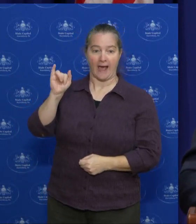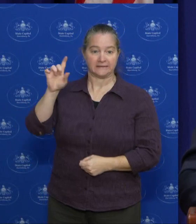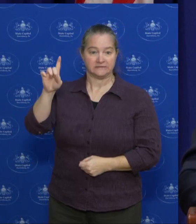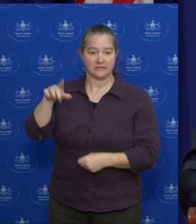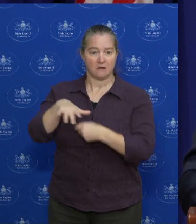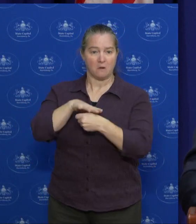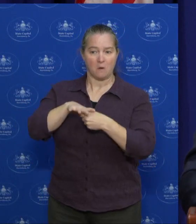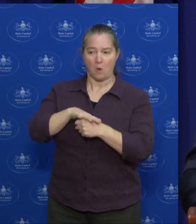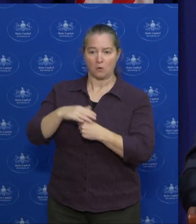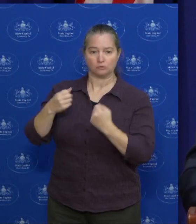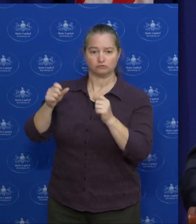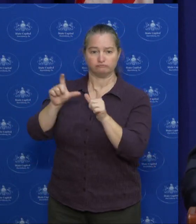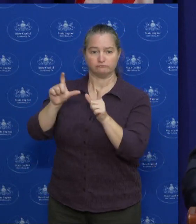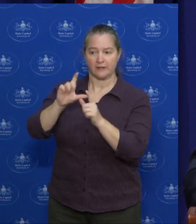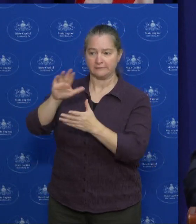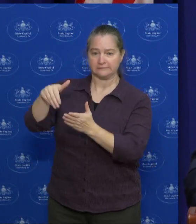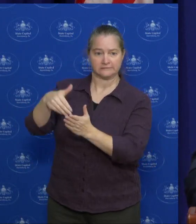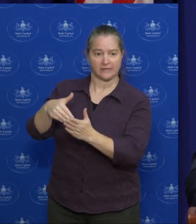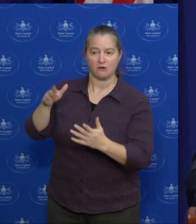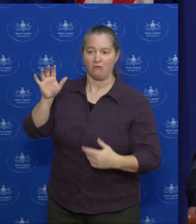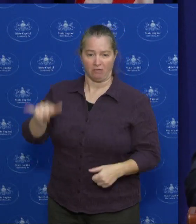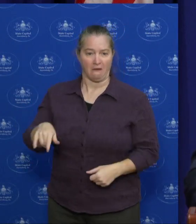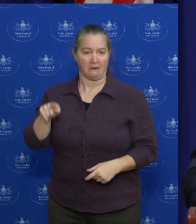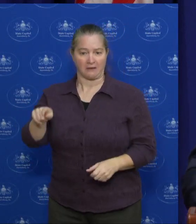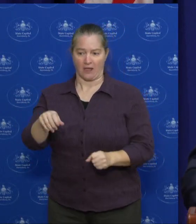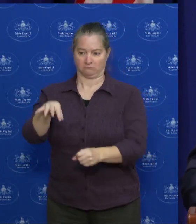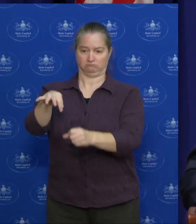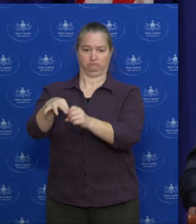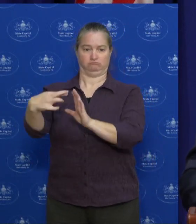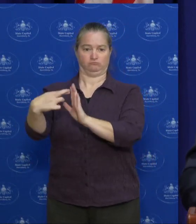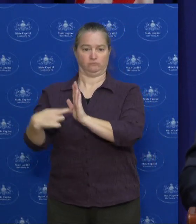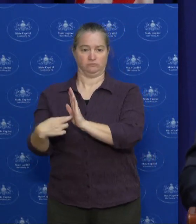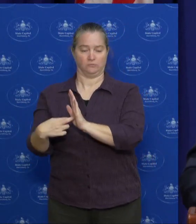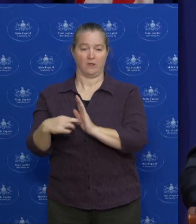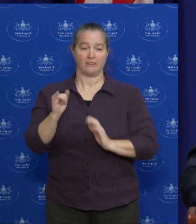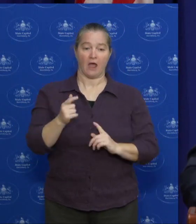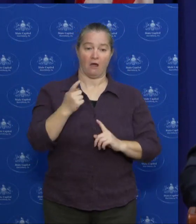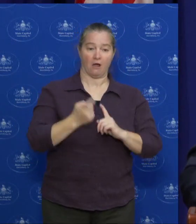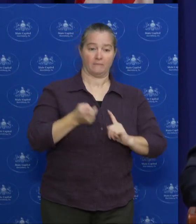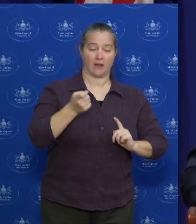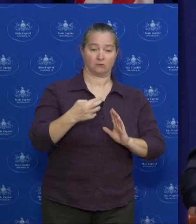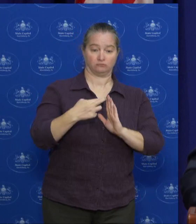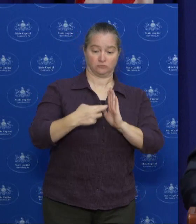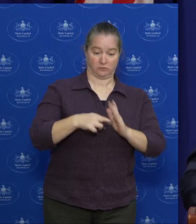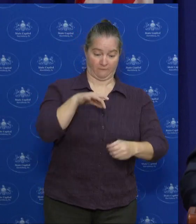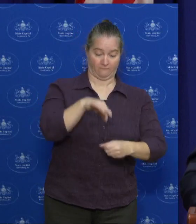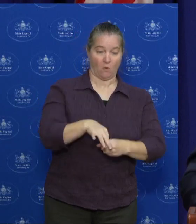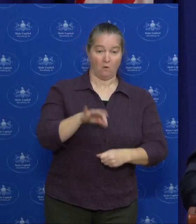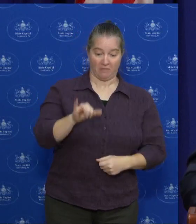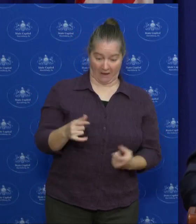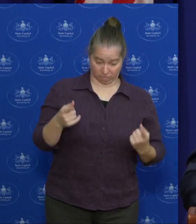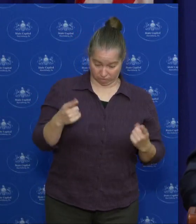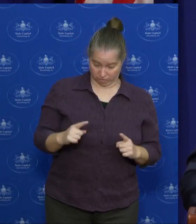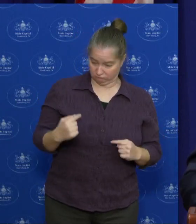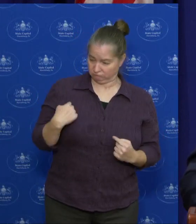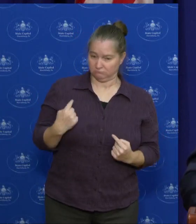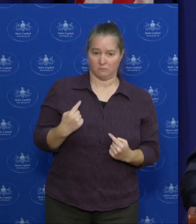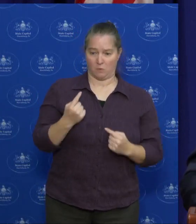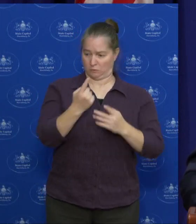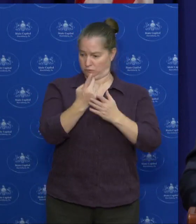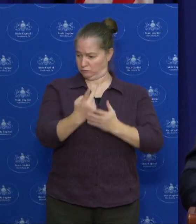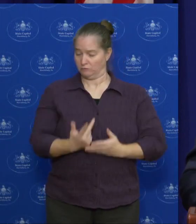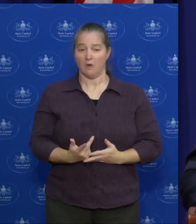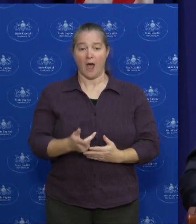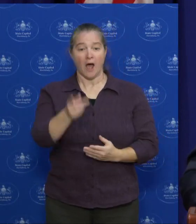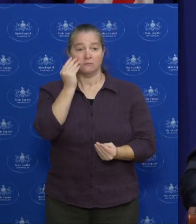center. Although AVR has been in effect for only a few weeks, I'd like to share a high-level